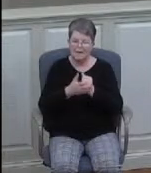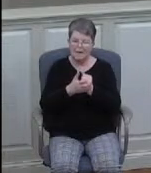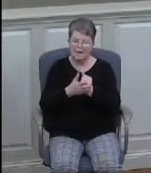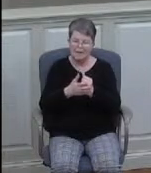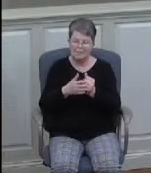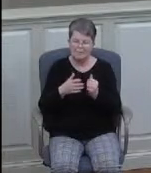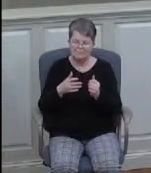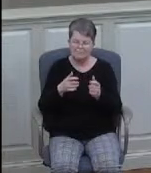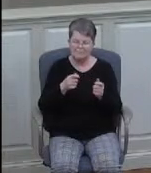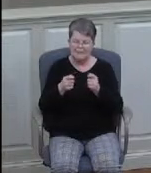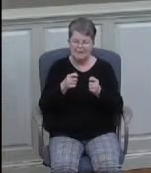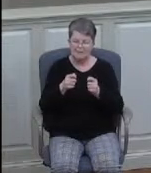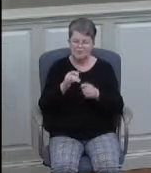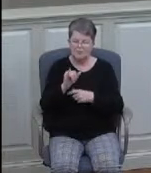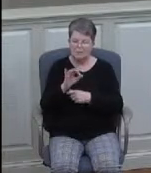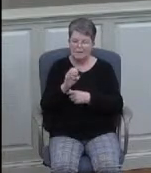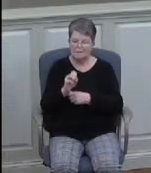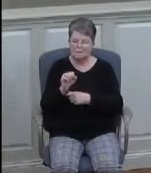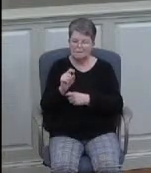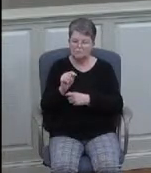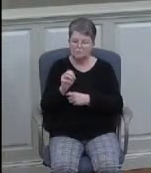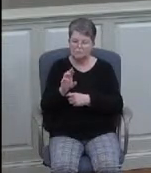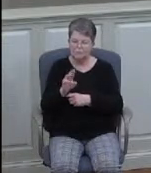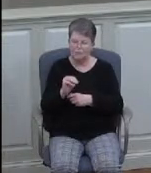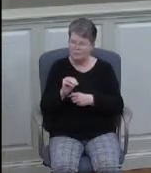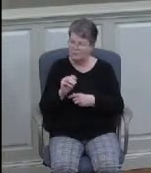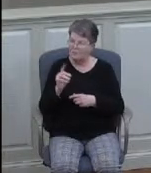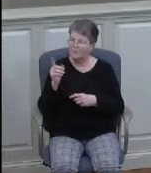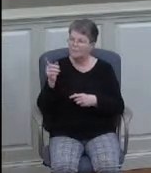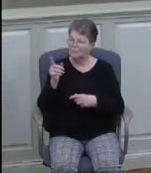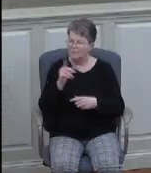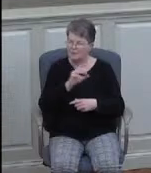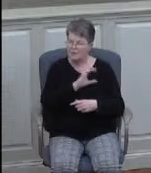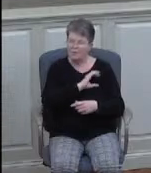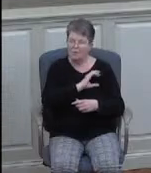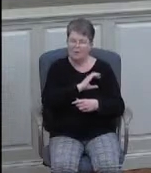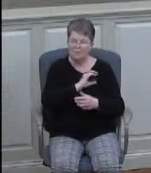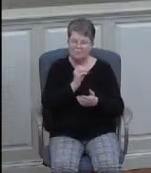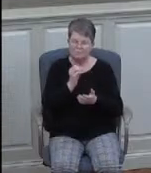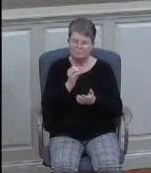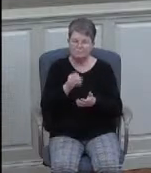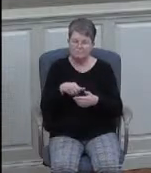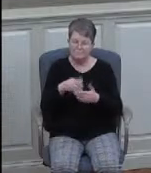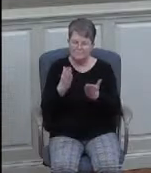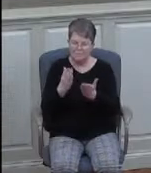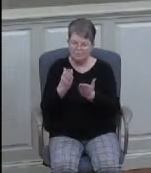that ice storm. Wow. I move for approval of resolution